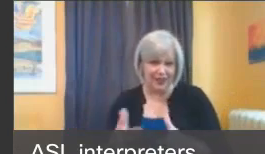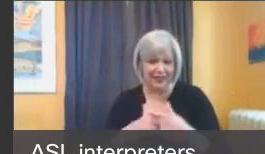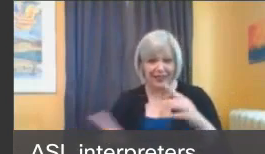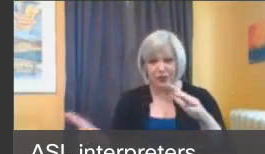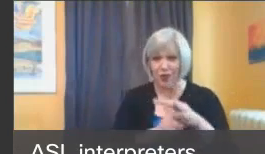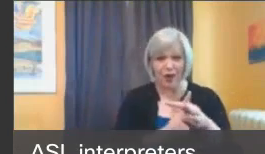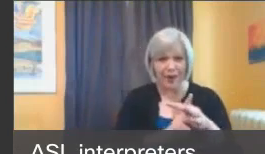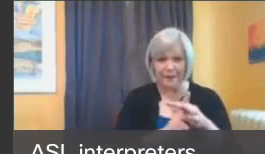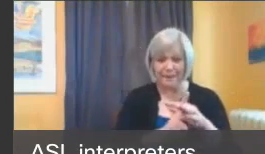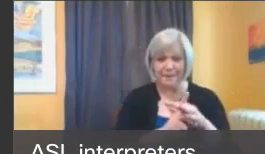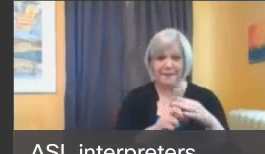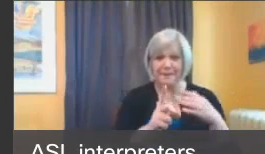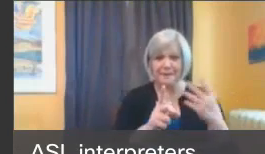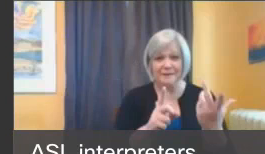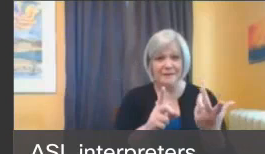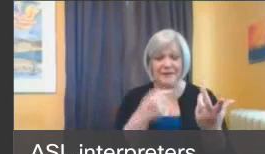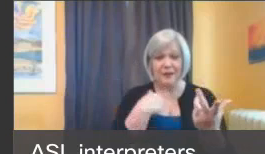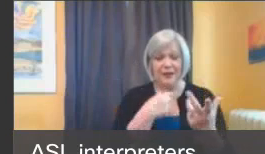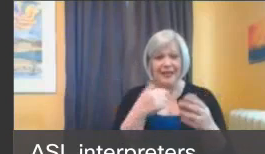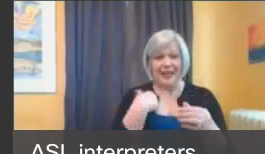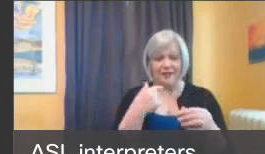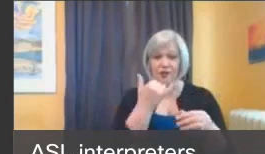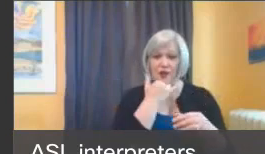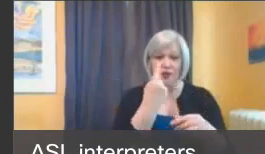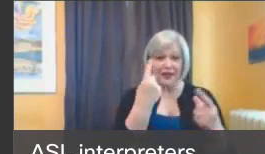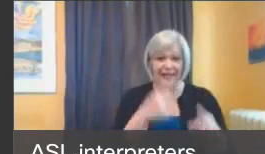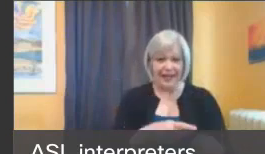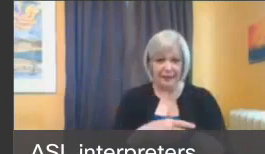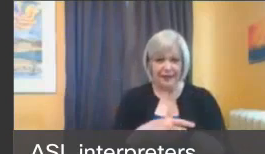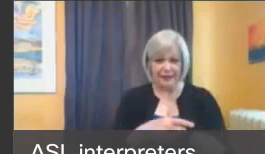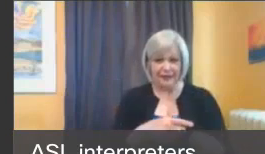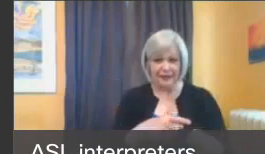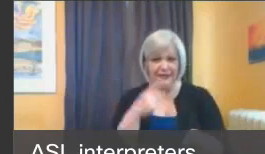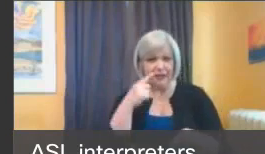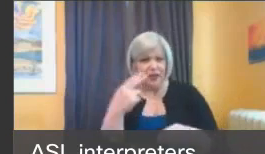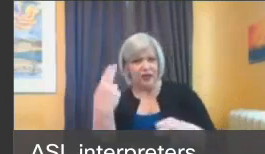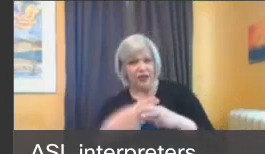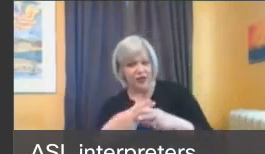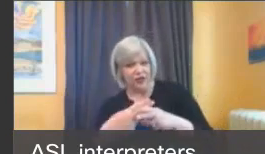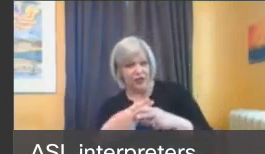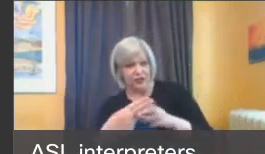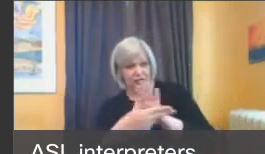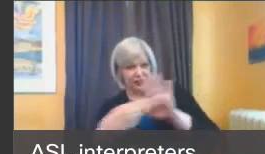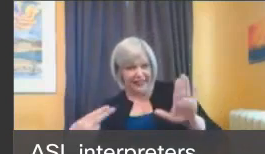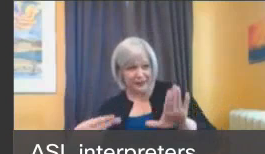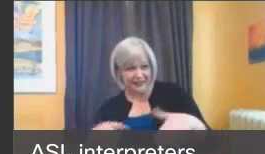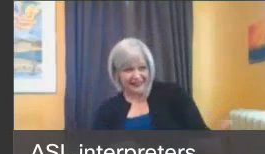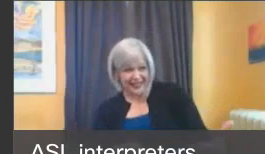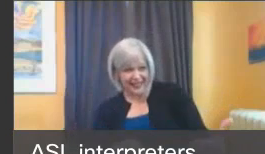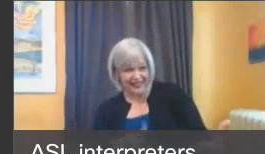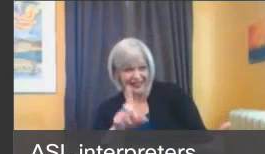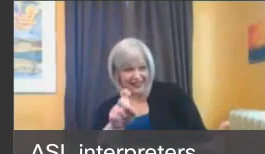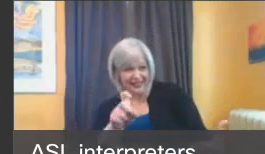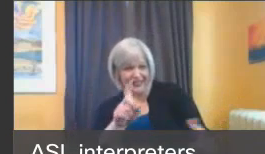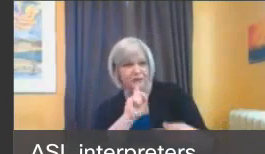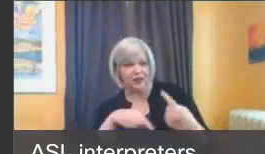And sometimes another thing that happens is characterized as dead. Huh? I was referring to, you know, since we